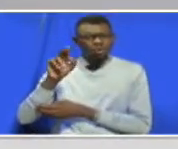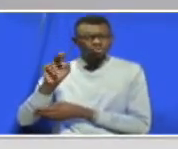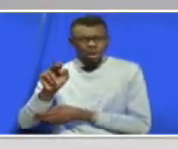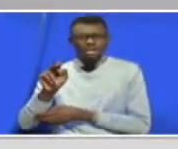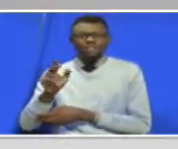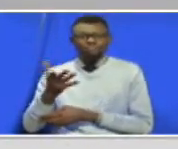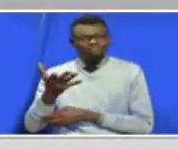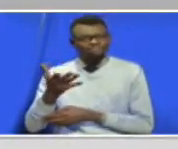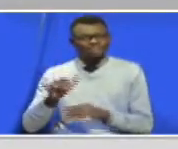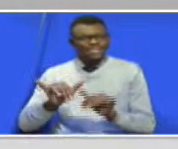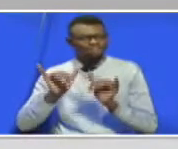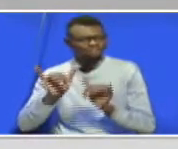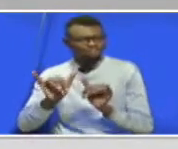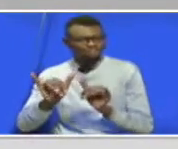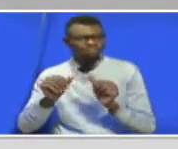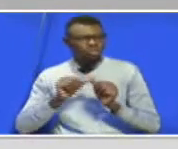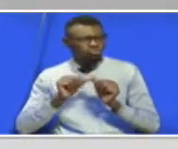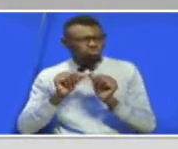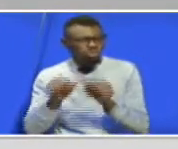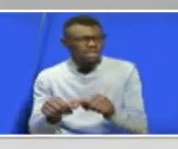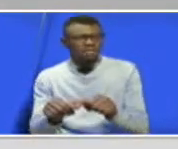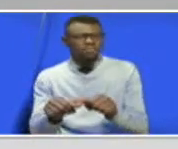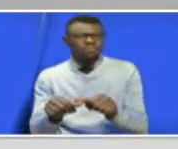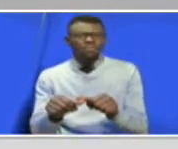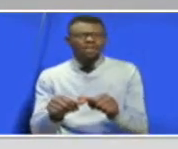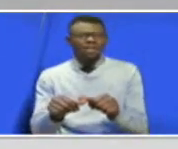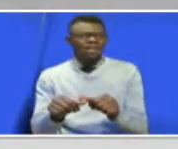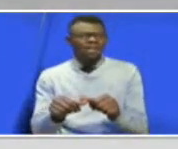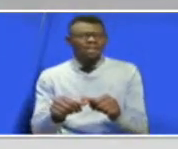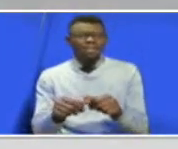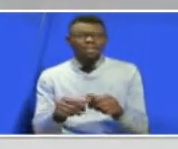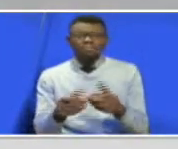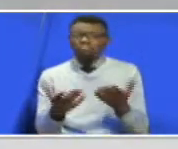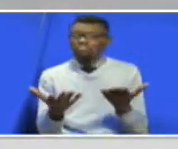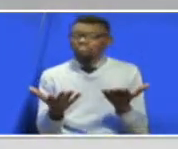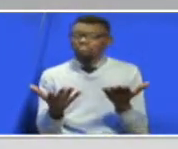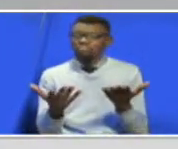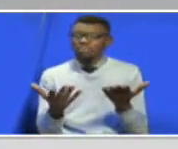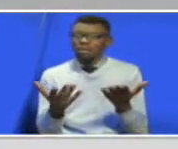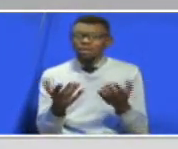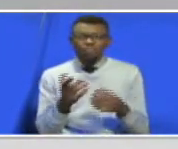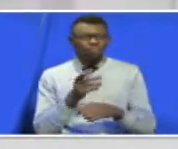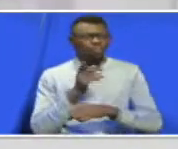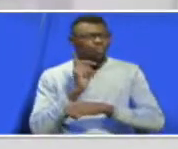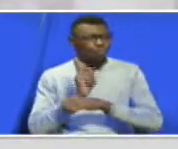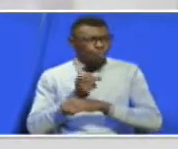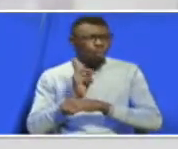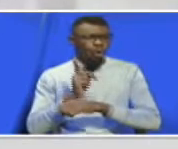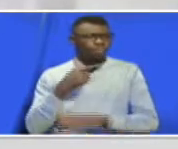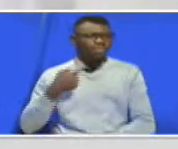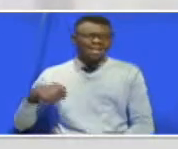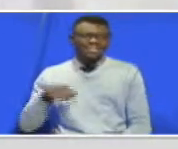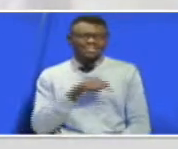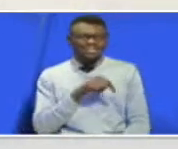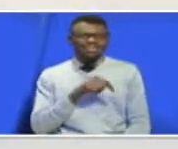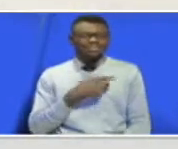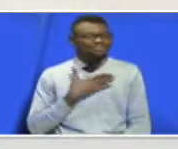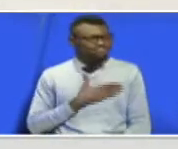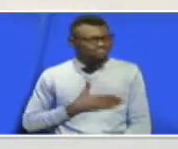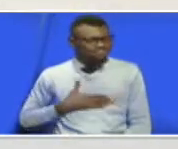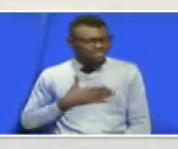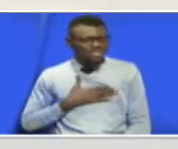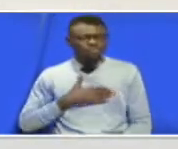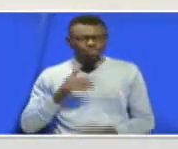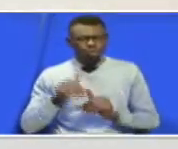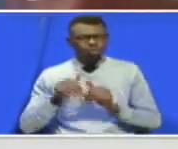still here, you will not cheat me. So for us, that was a warning, and we should not drop the guard.